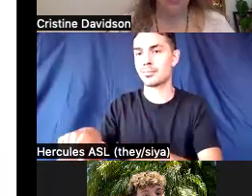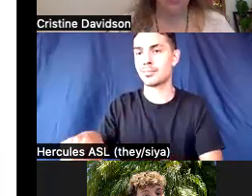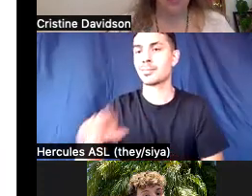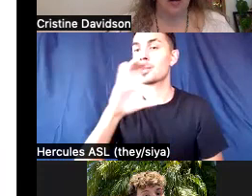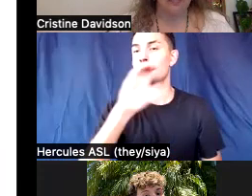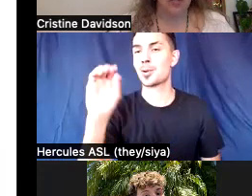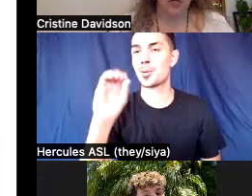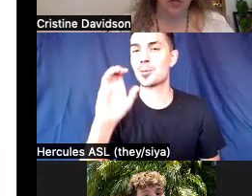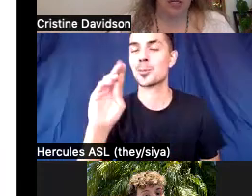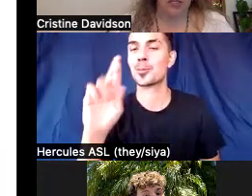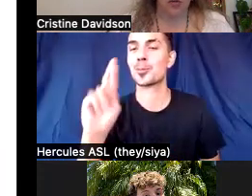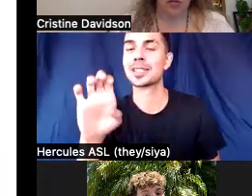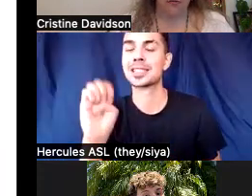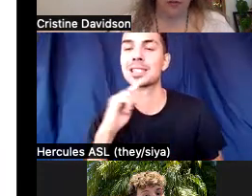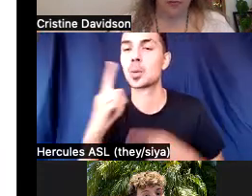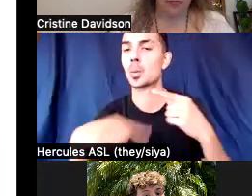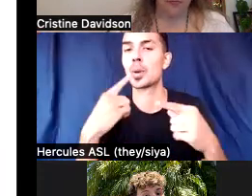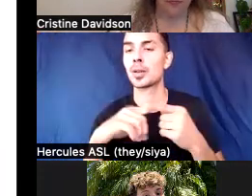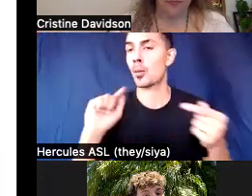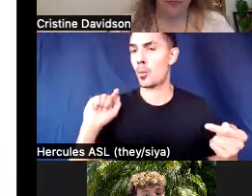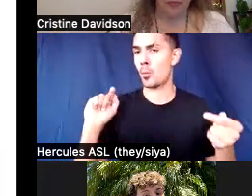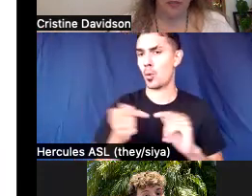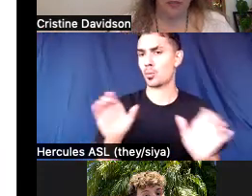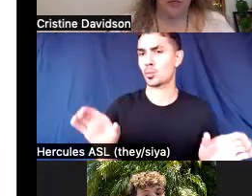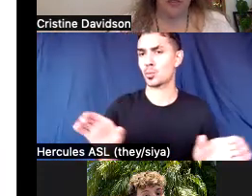when the harm doer is sort of,